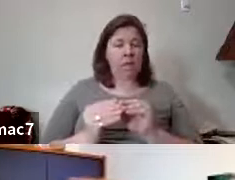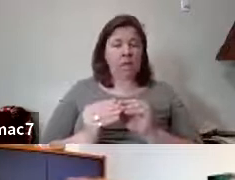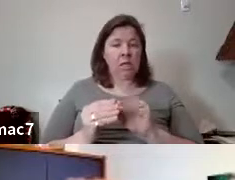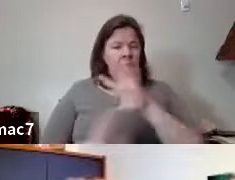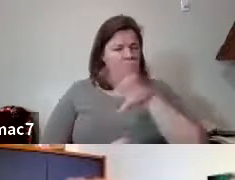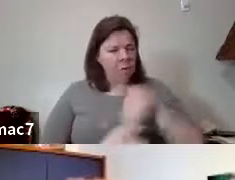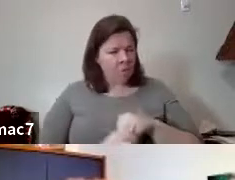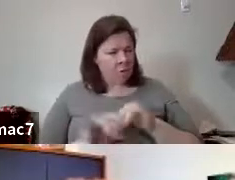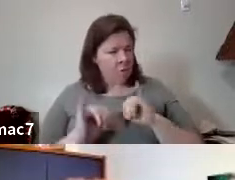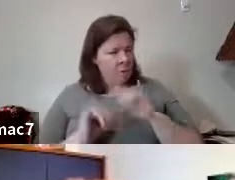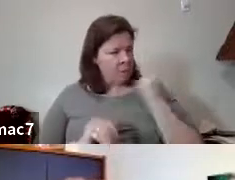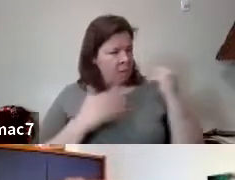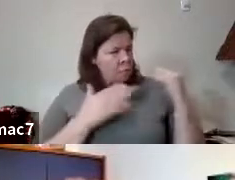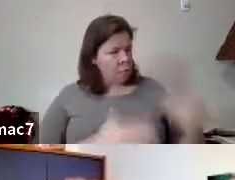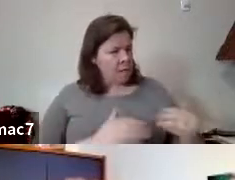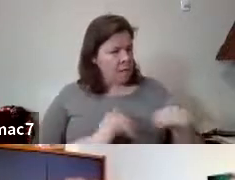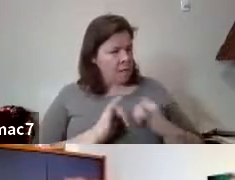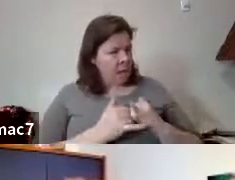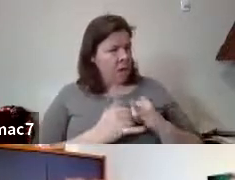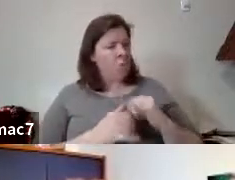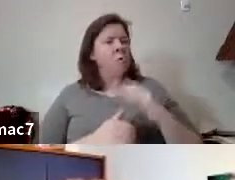than talking to friends and family?